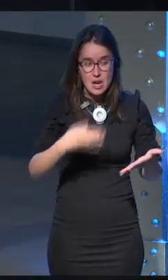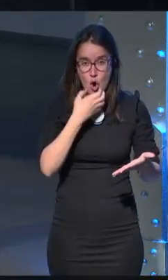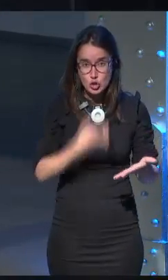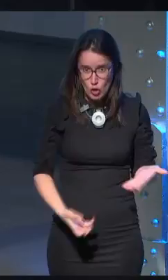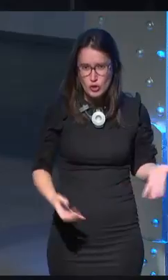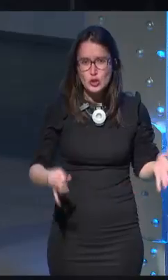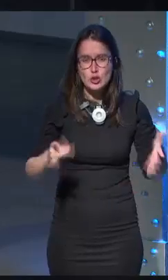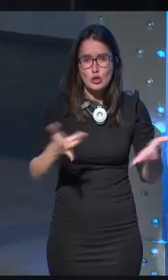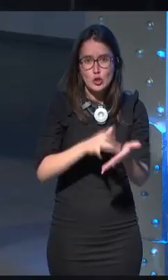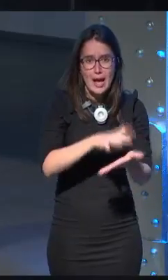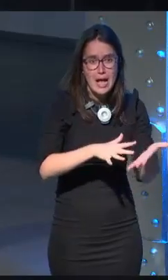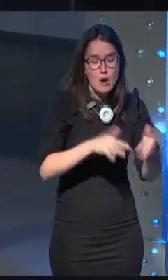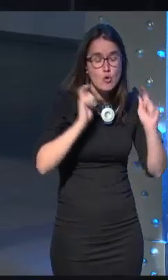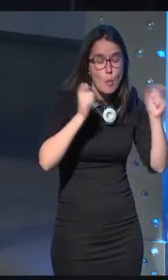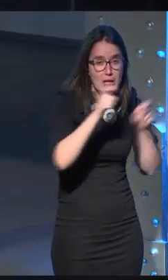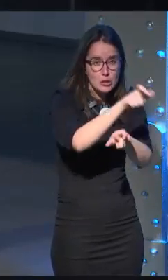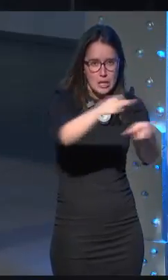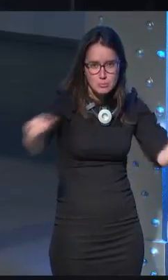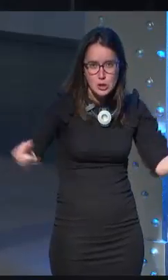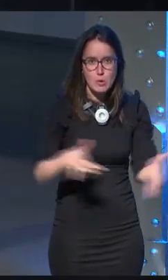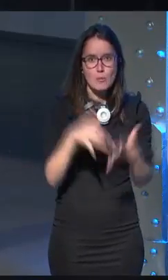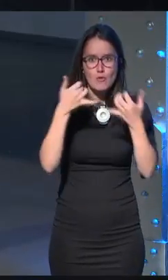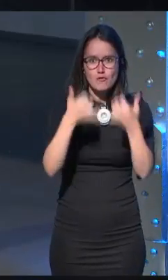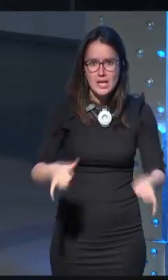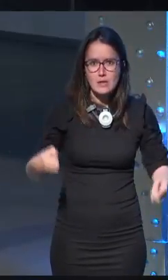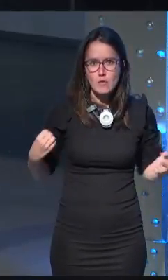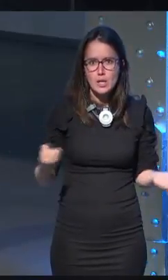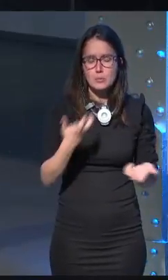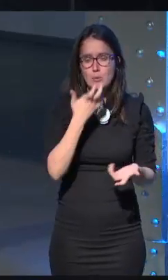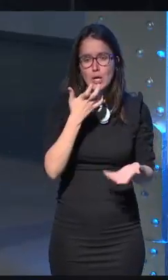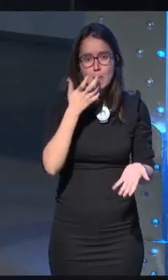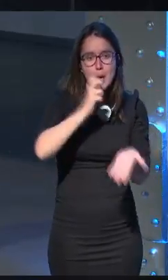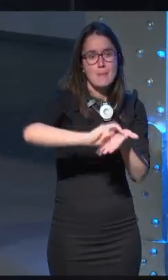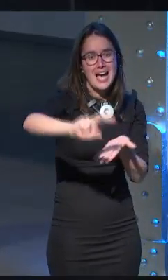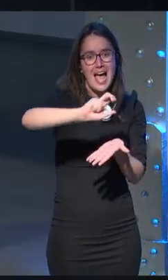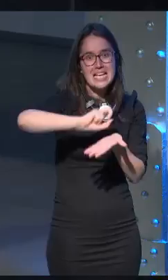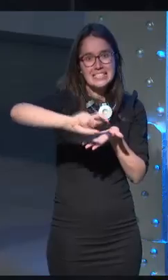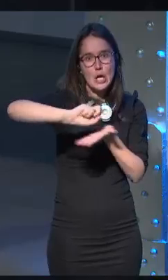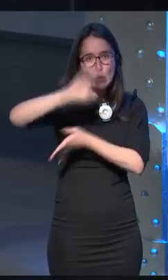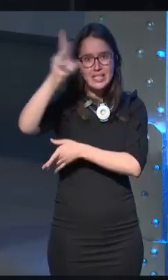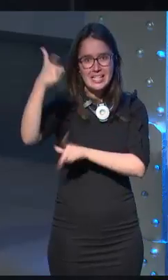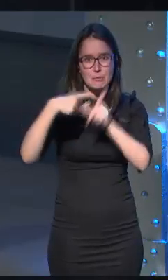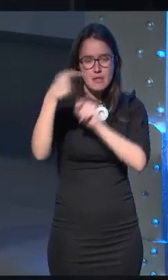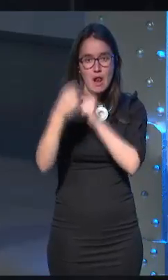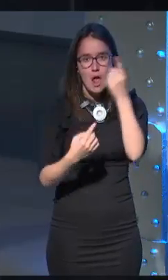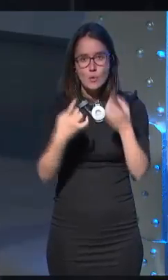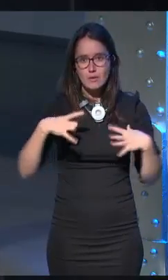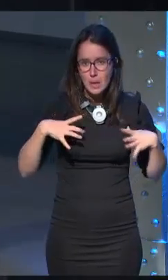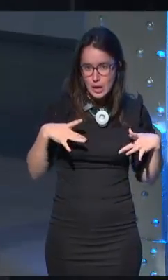like crews arriving or departing, spacewalks, you know, and some holidays that we share.